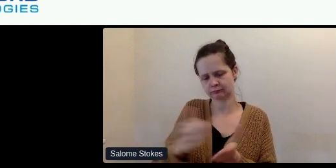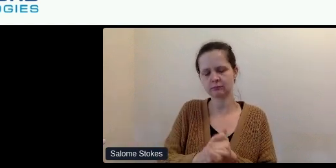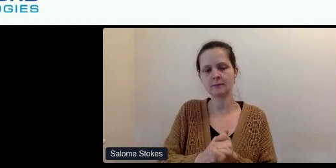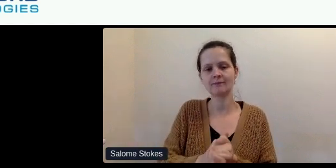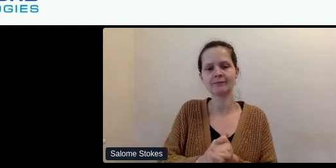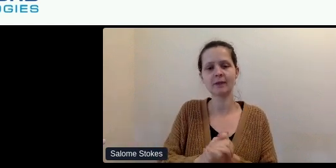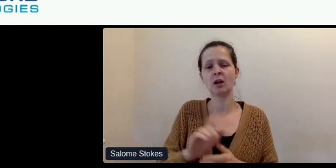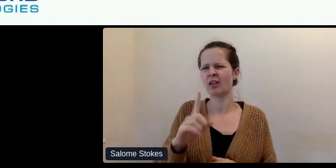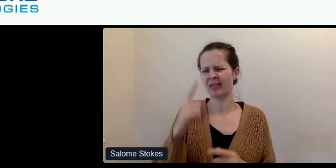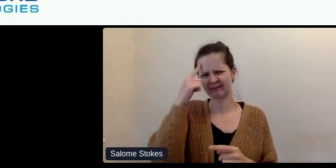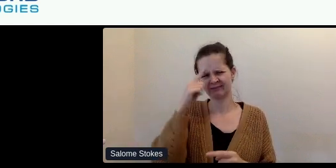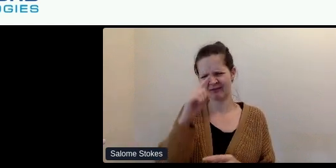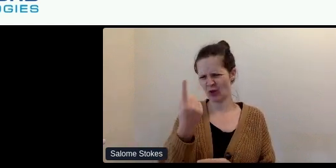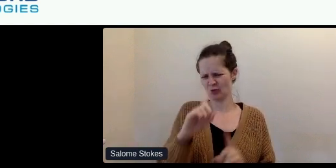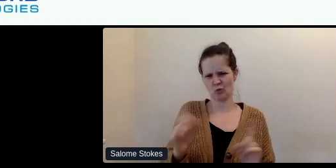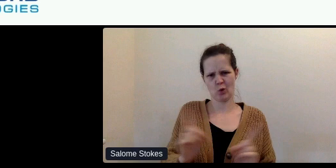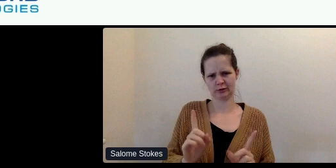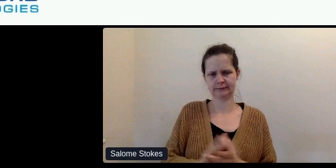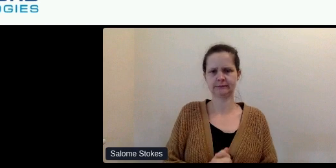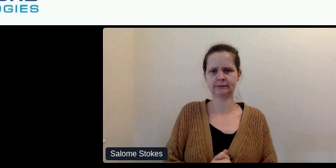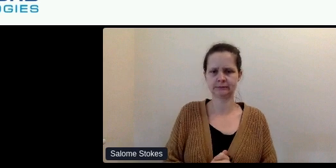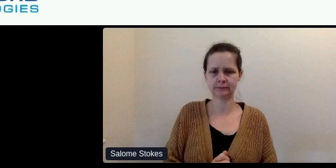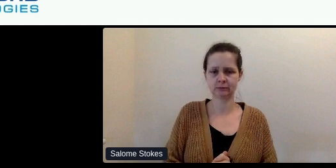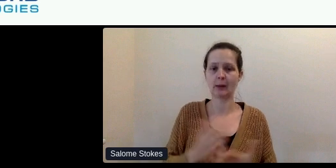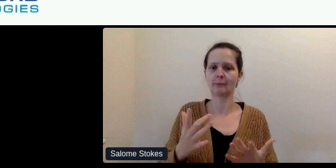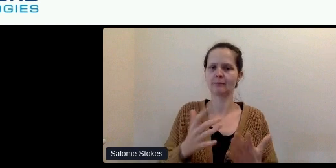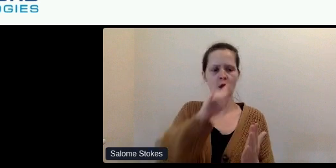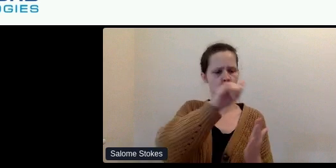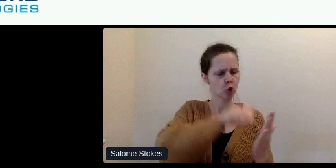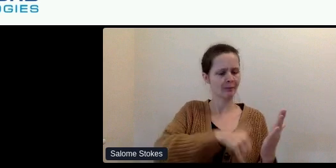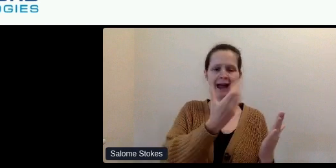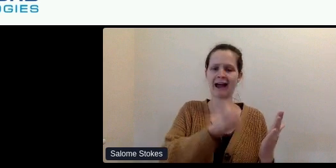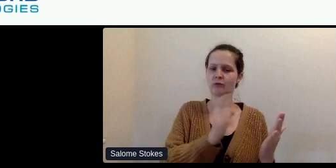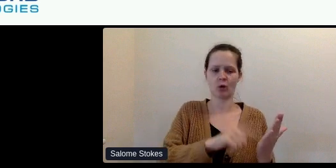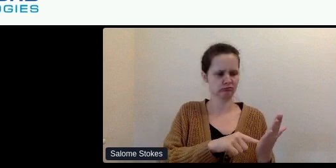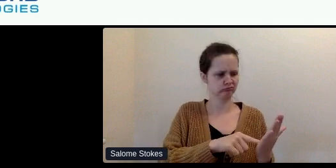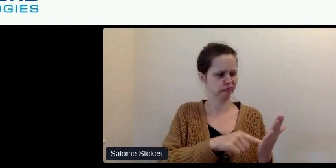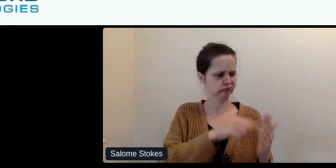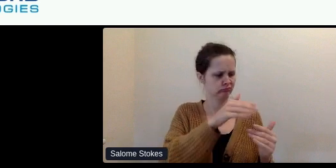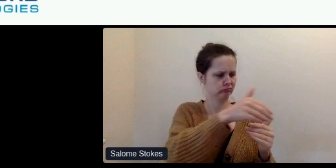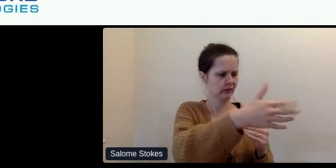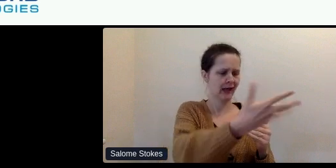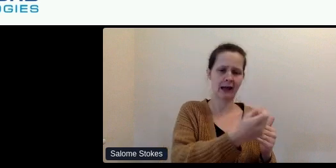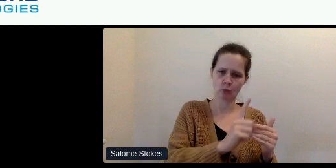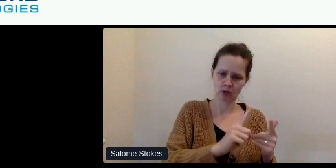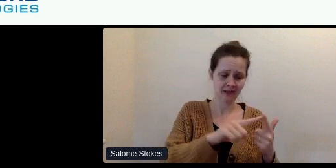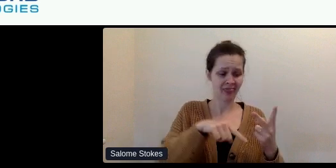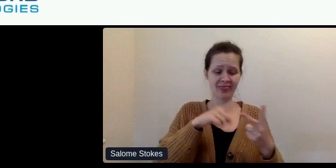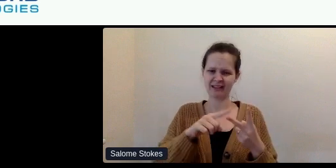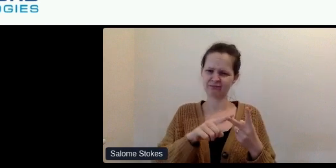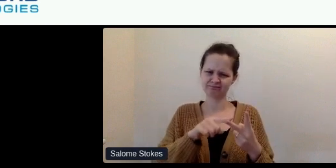need to be able to know what documents they have and whether the documents they have are accessible.